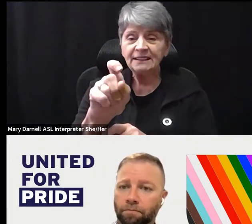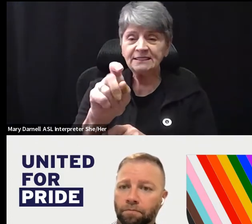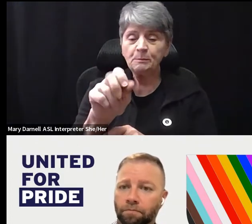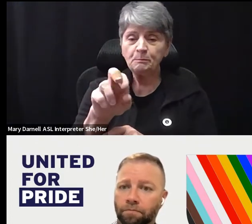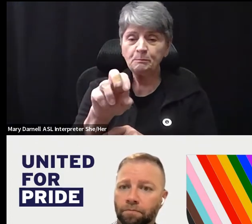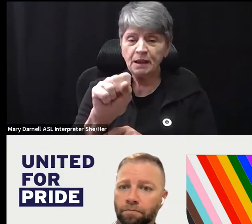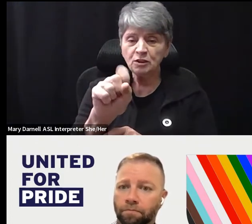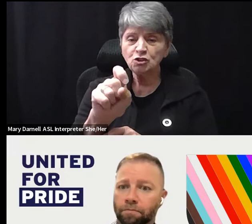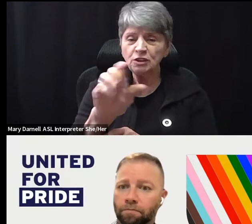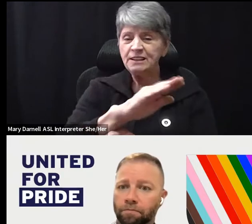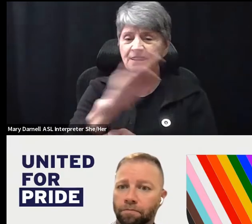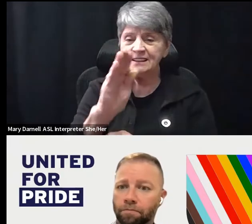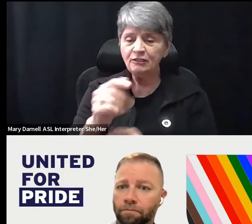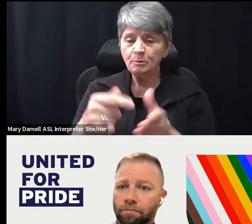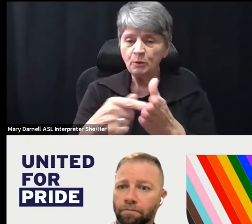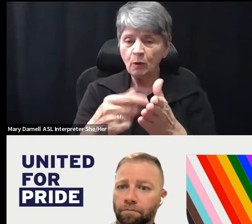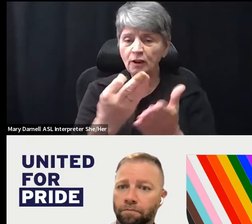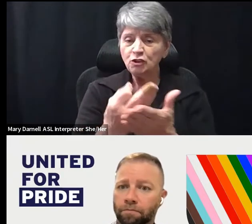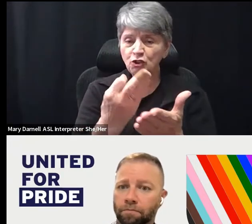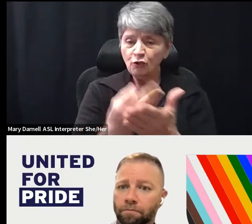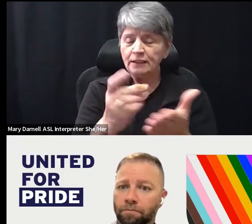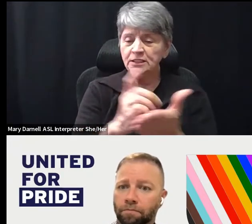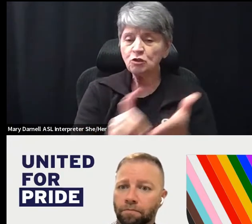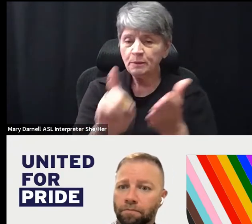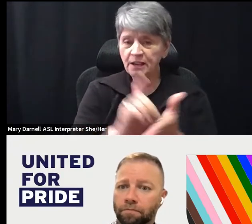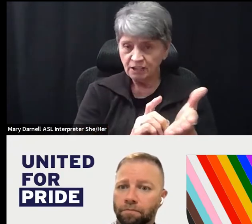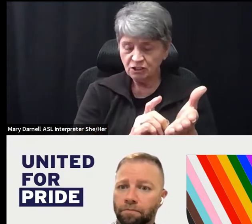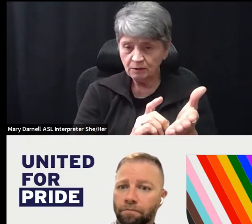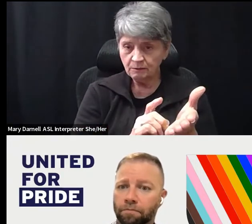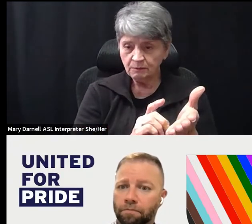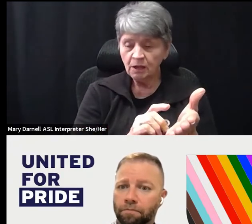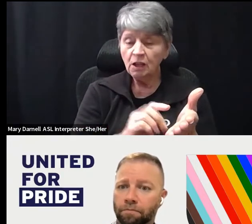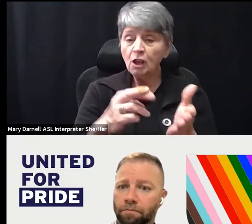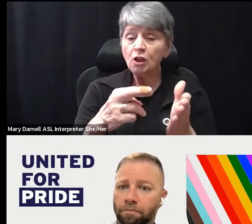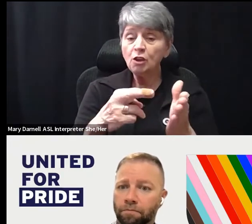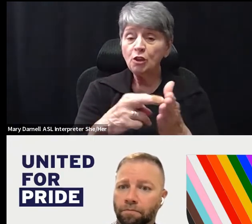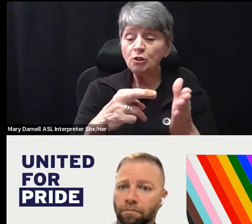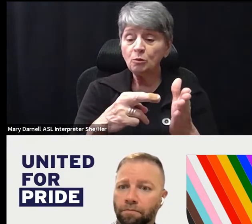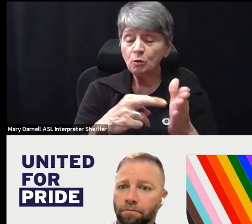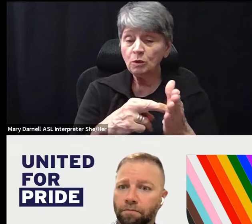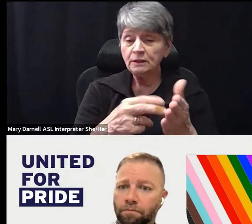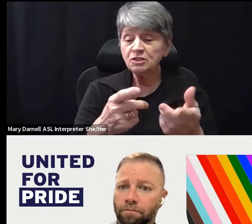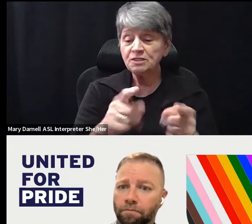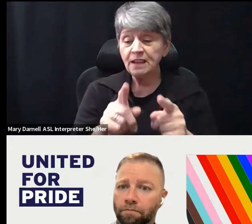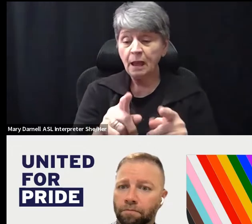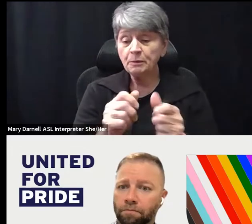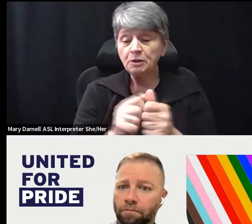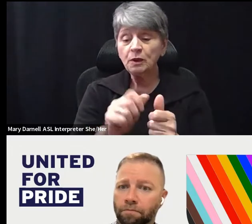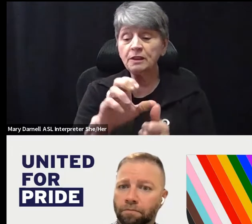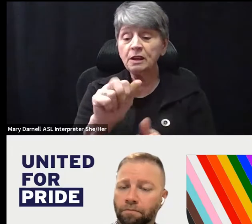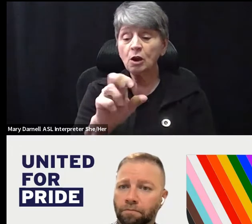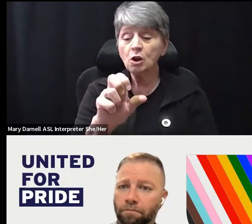fund discrimination. The ruling in Carson makes it significantly more likely that they're going to have to do so at least some